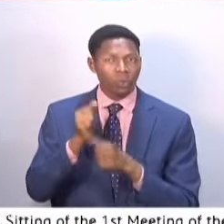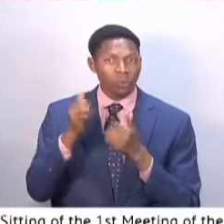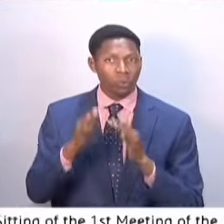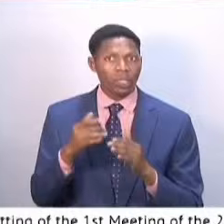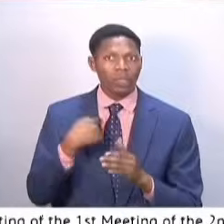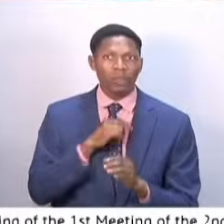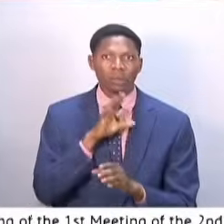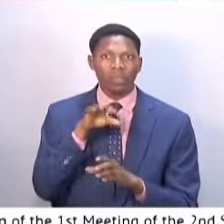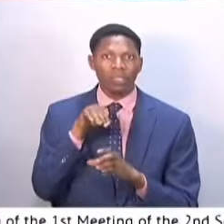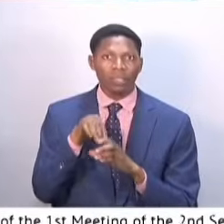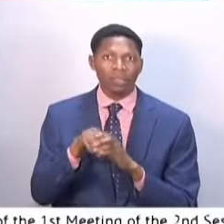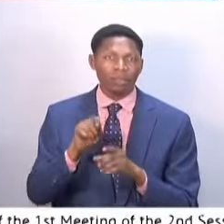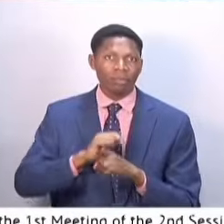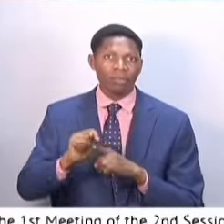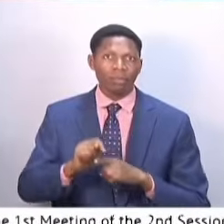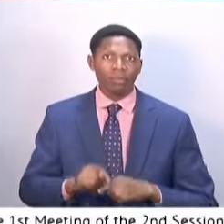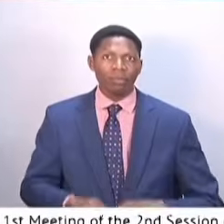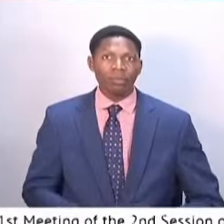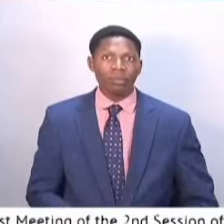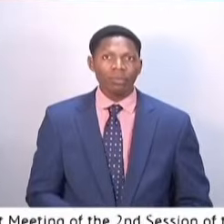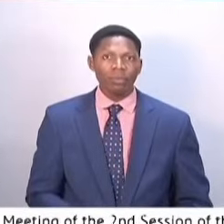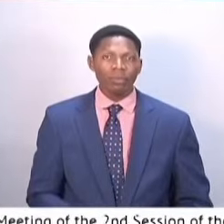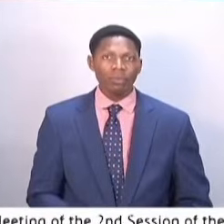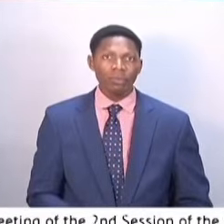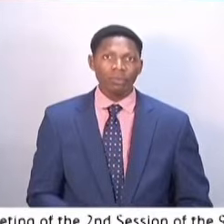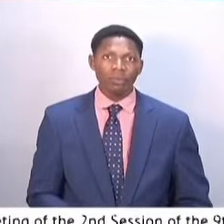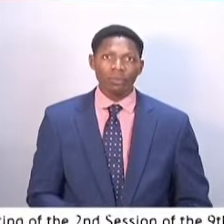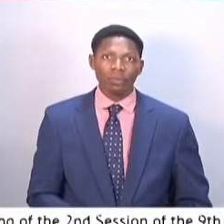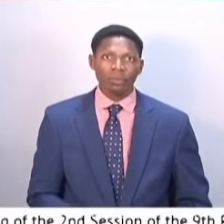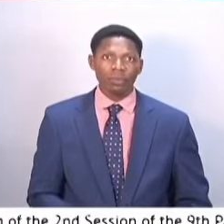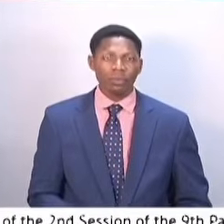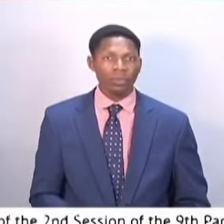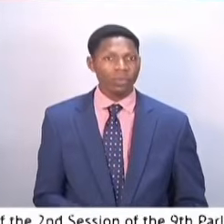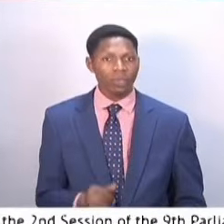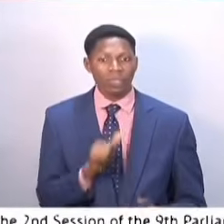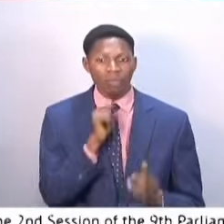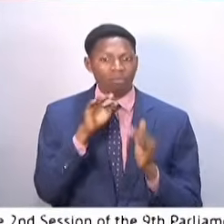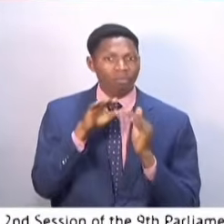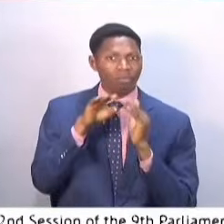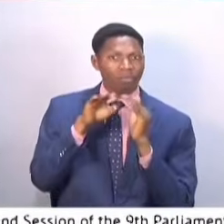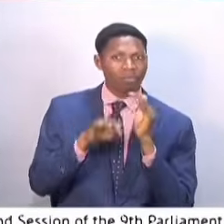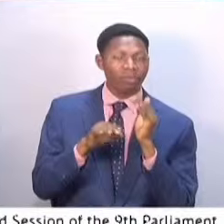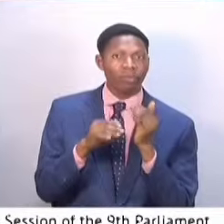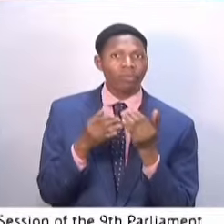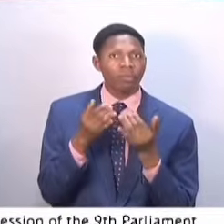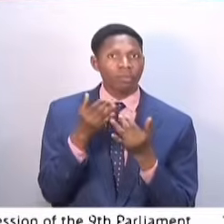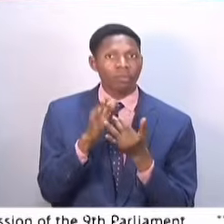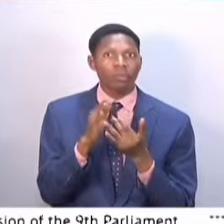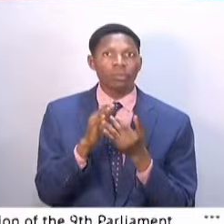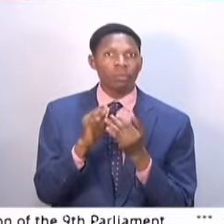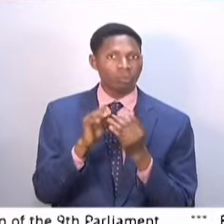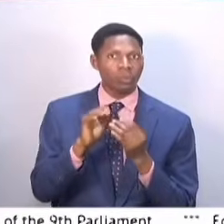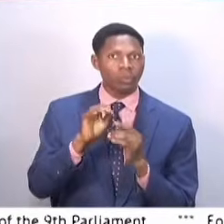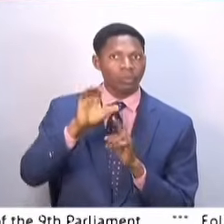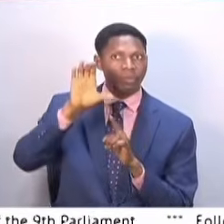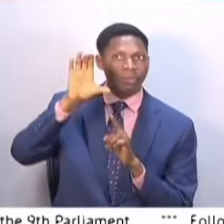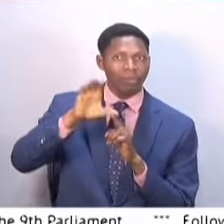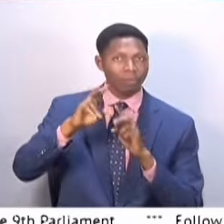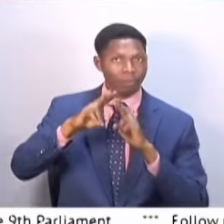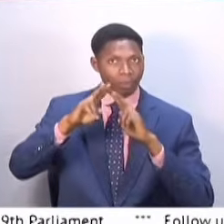in training. Mr. Speaker, the imbalance between the urban and the rural